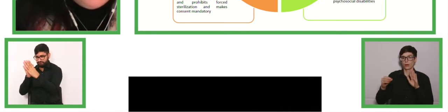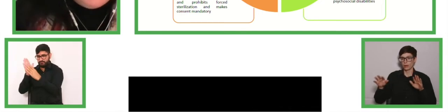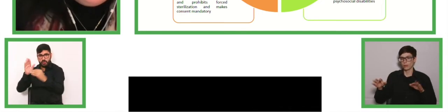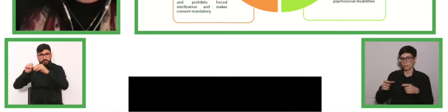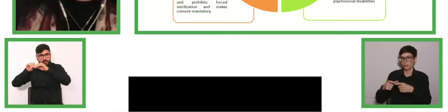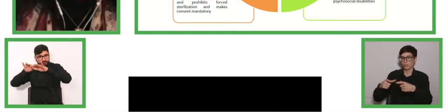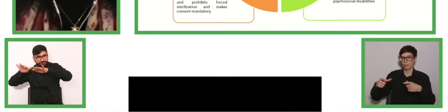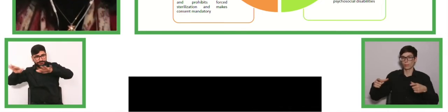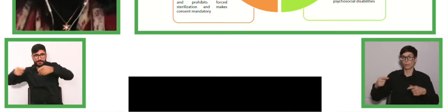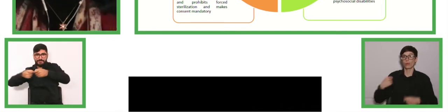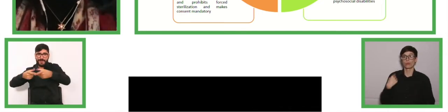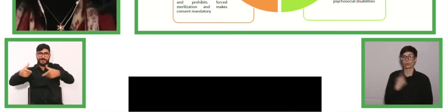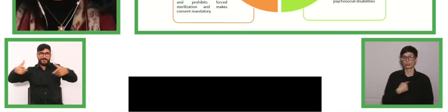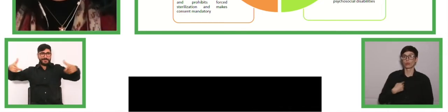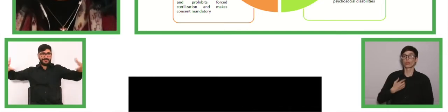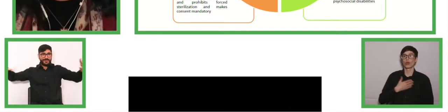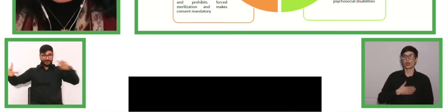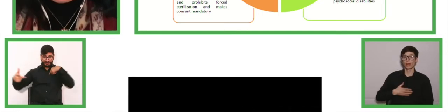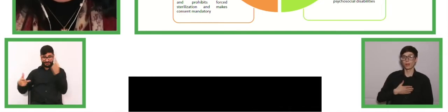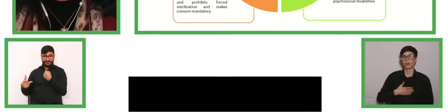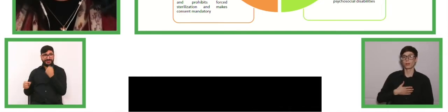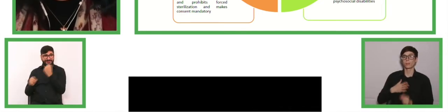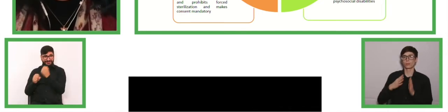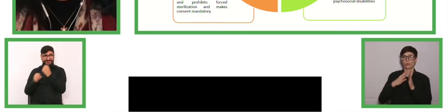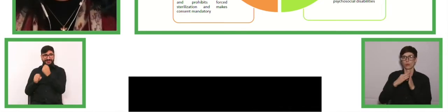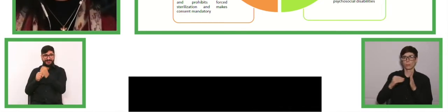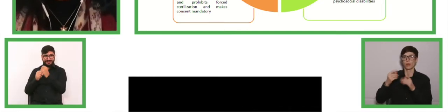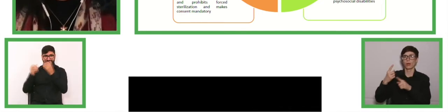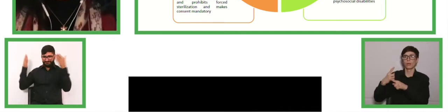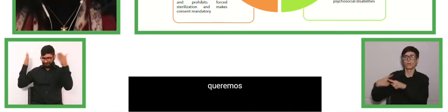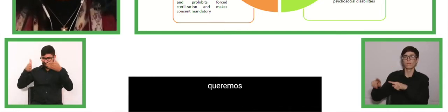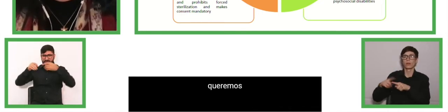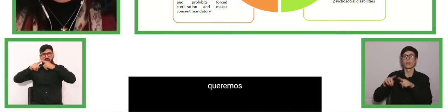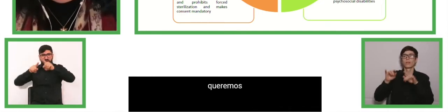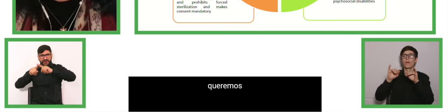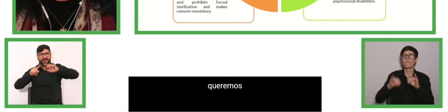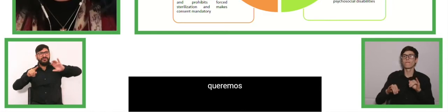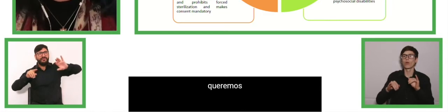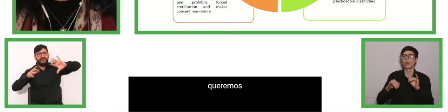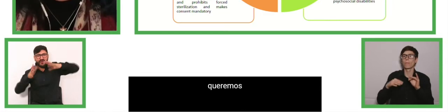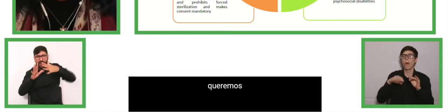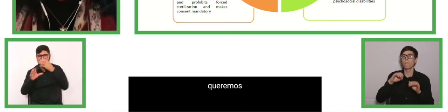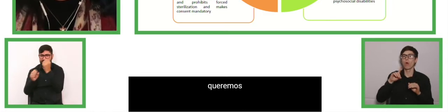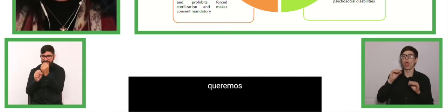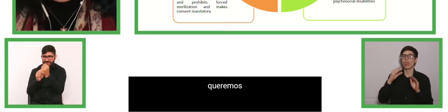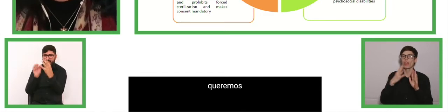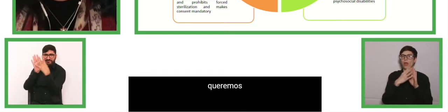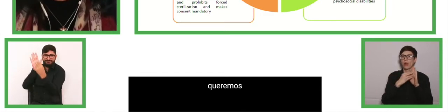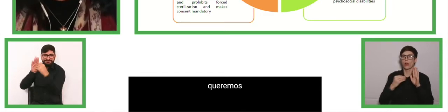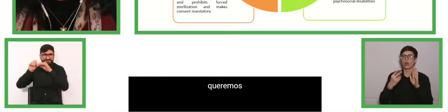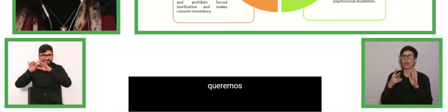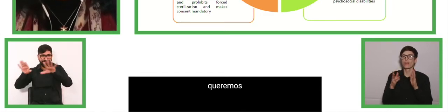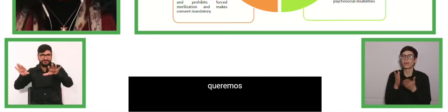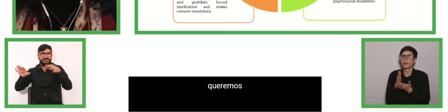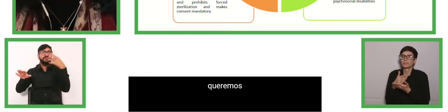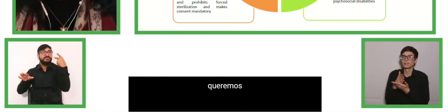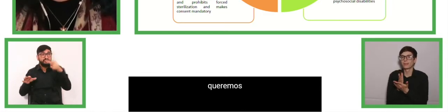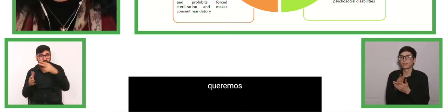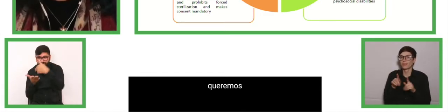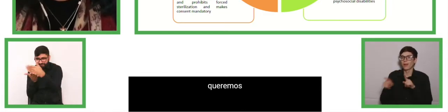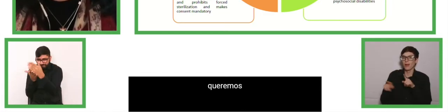We want to replicate the comprehensive model that includes strategies to impact all